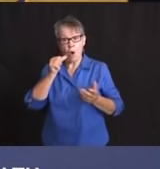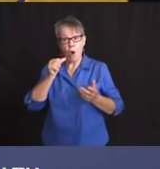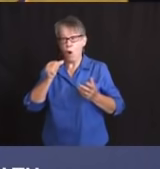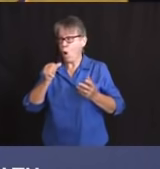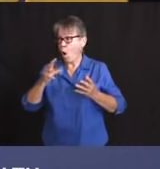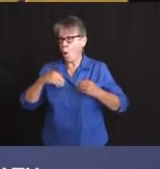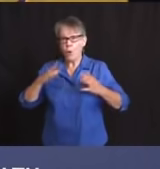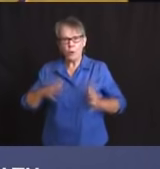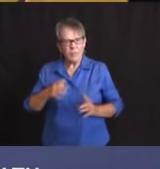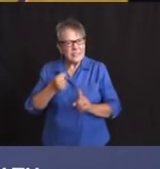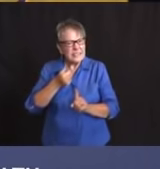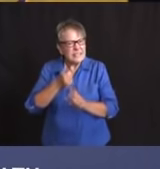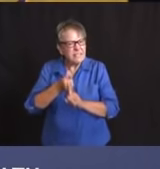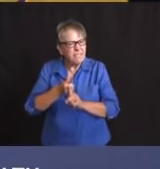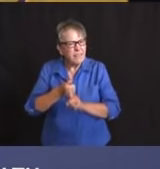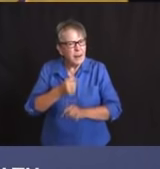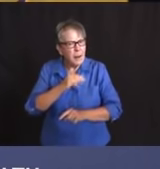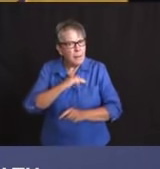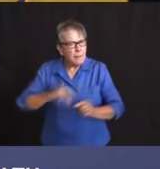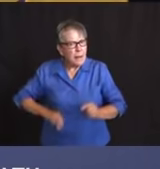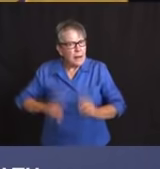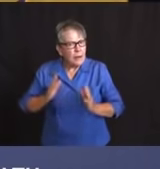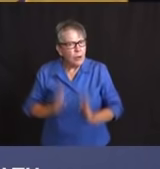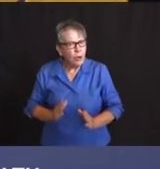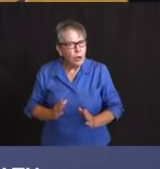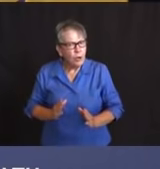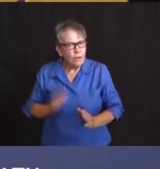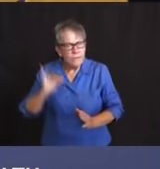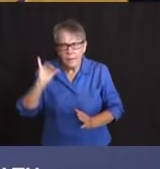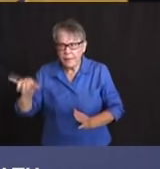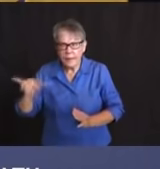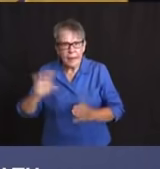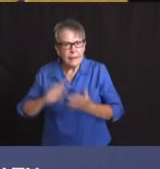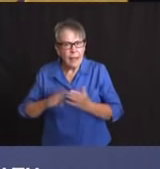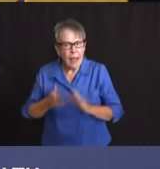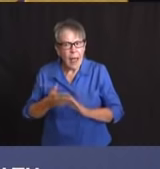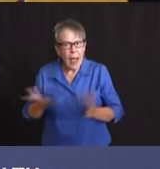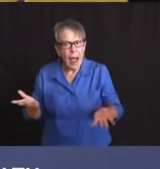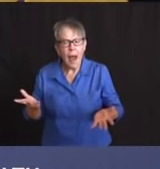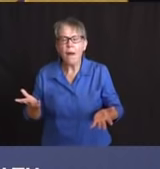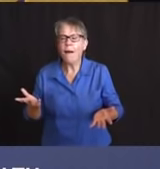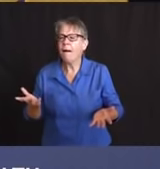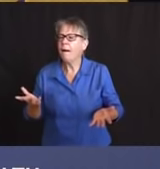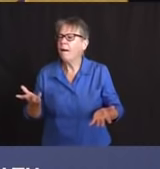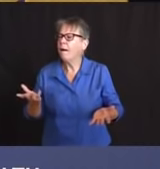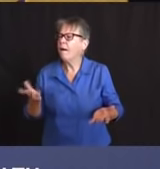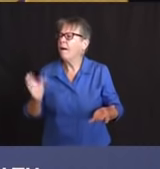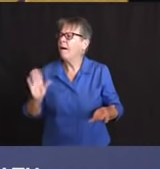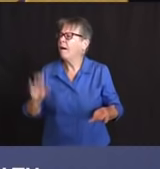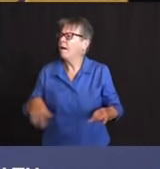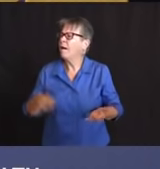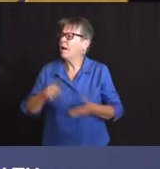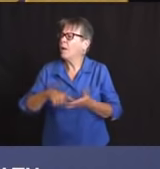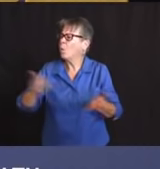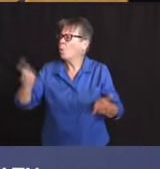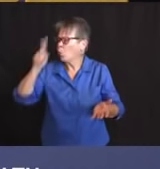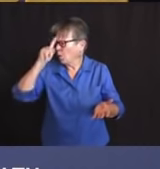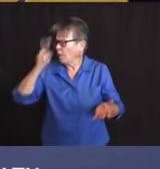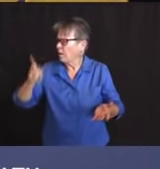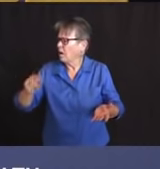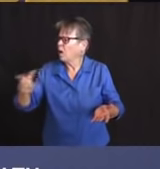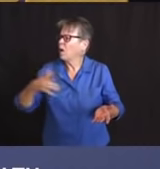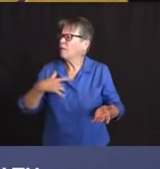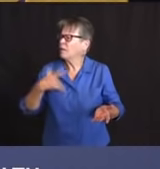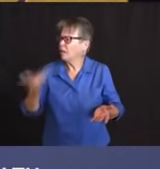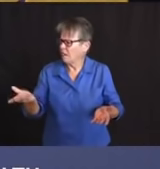other bar owners and patrons, and just what's your initial response to that? I mean, I haven't seen the video. I've read